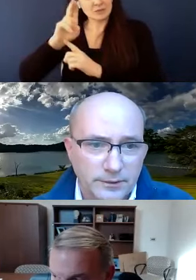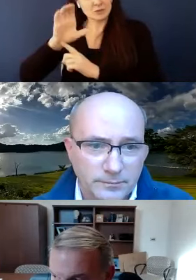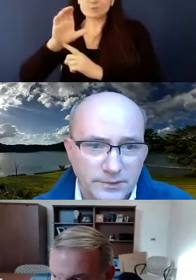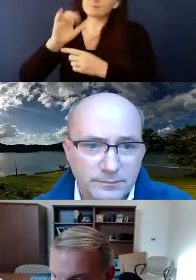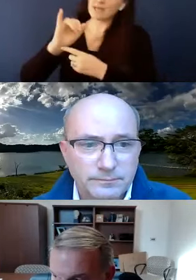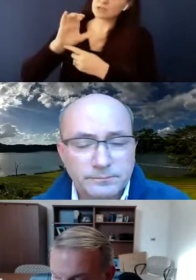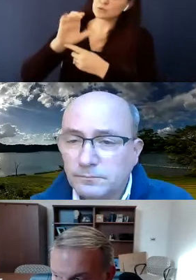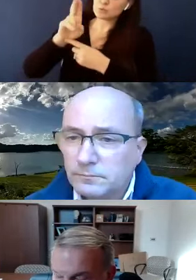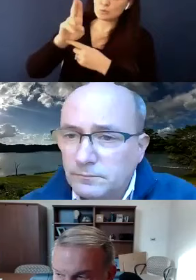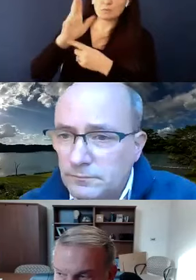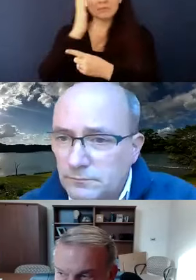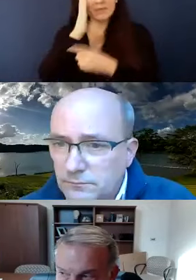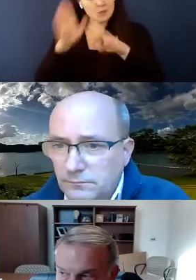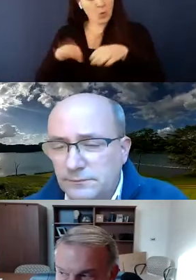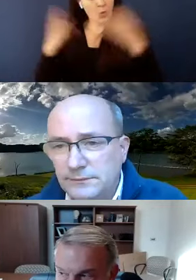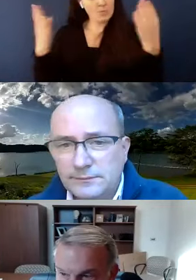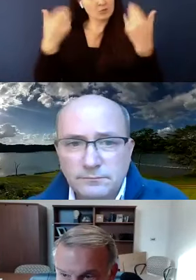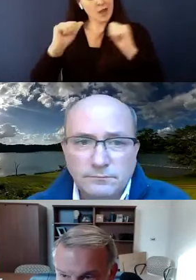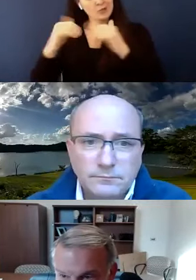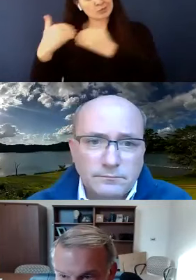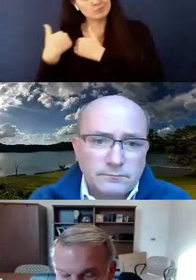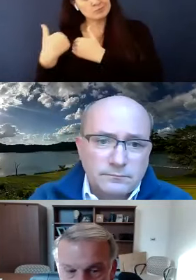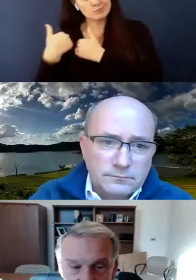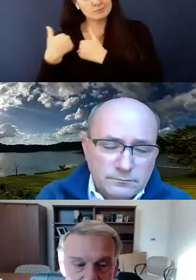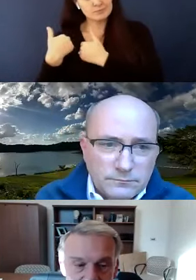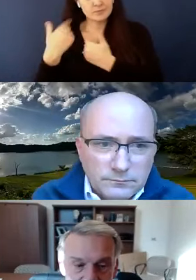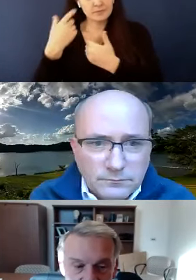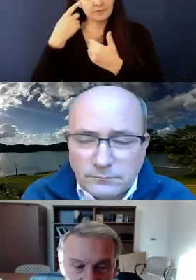clinical outcomes? Yeah, I think that this